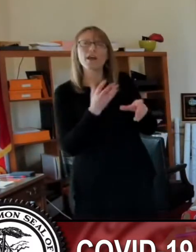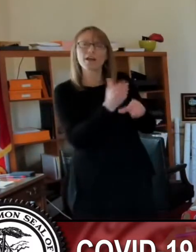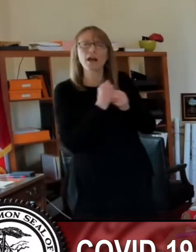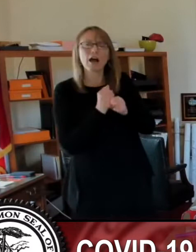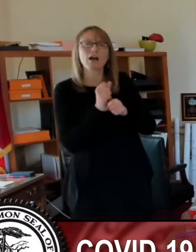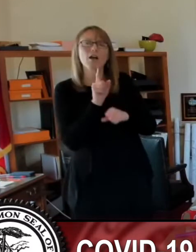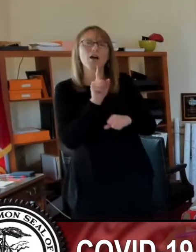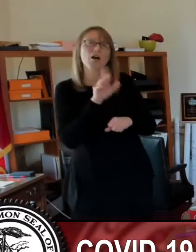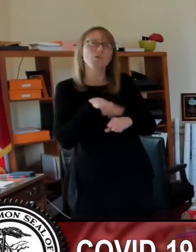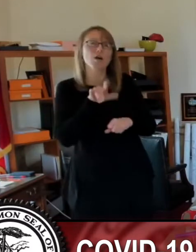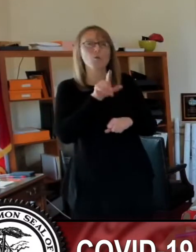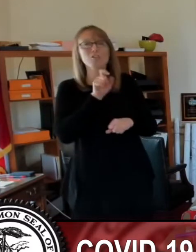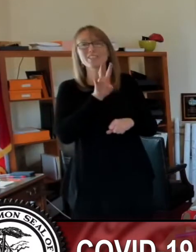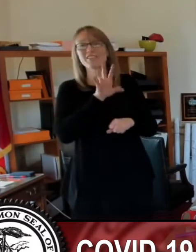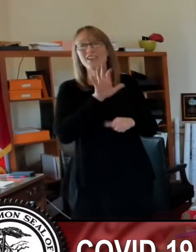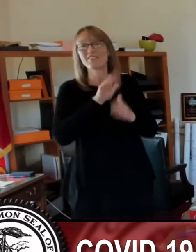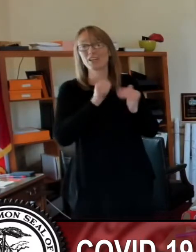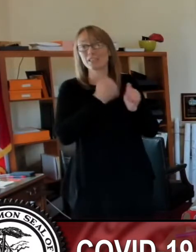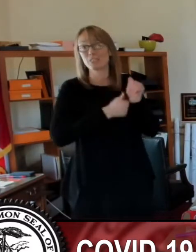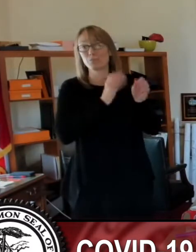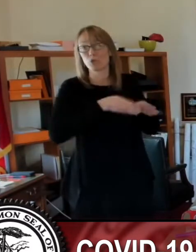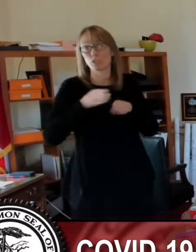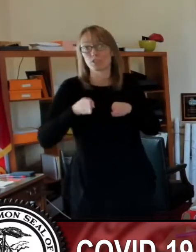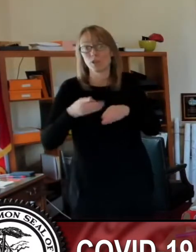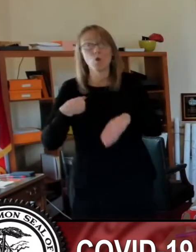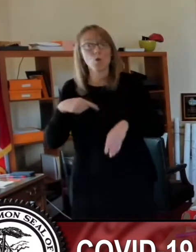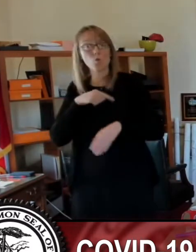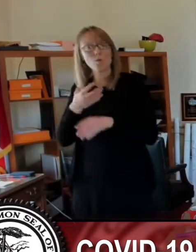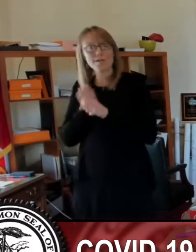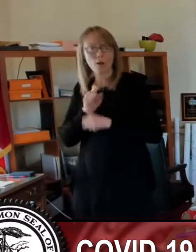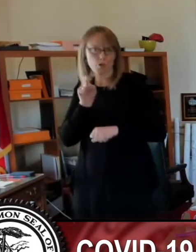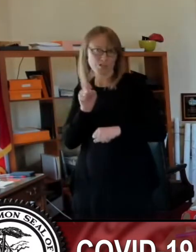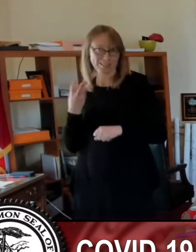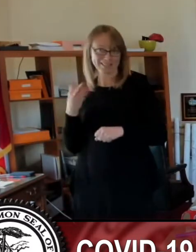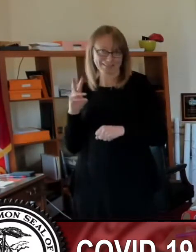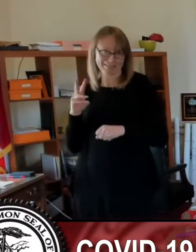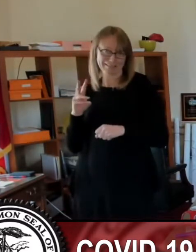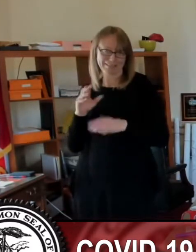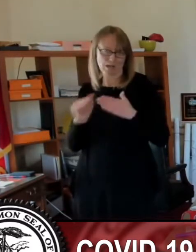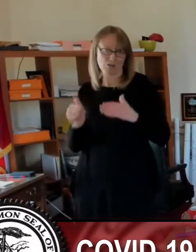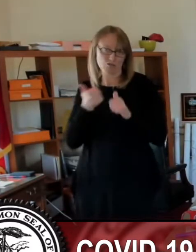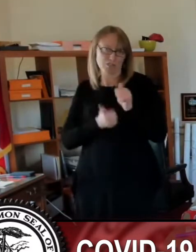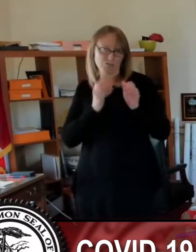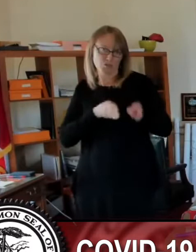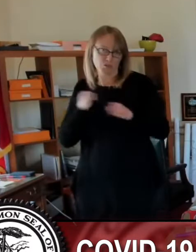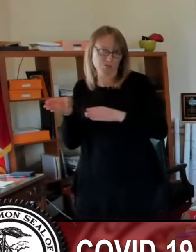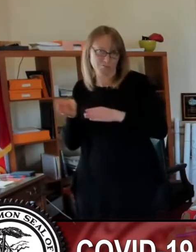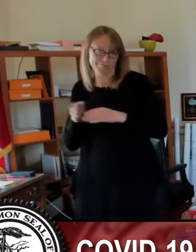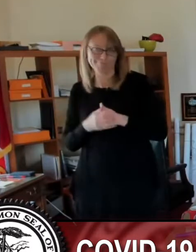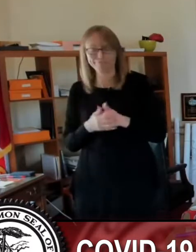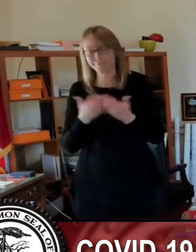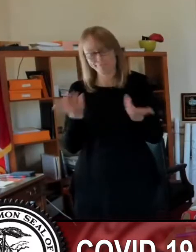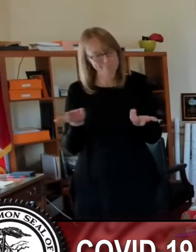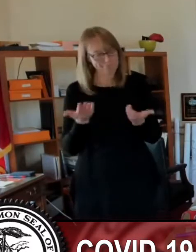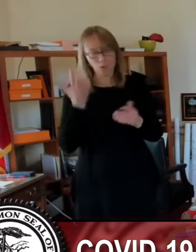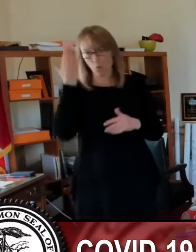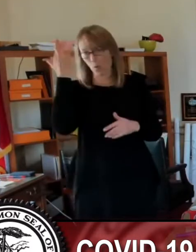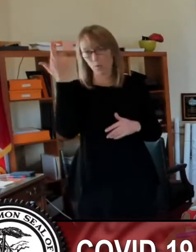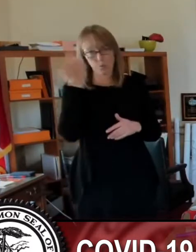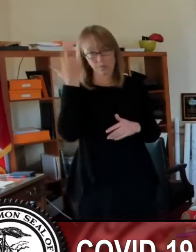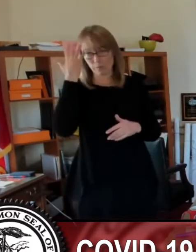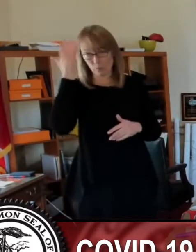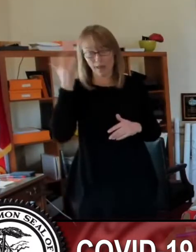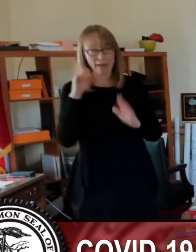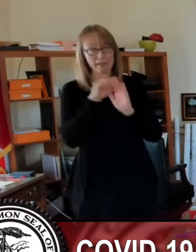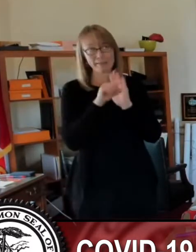per person. St. Louis City got $116 per person. That's because of the way the state allocated the money.